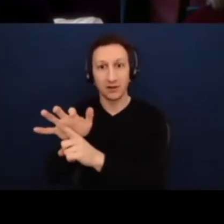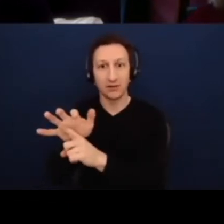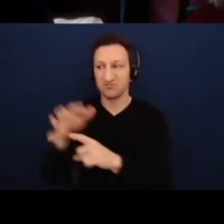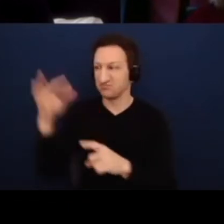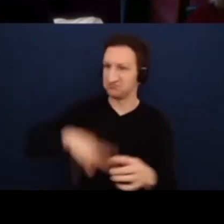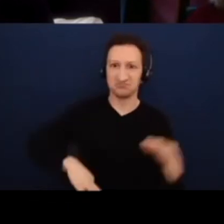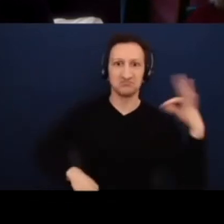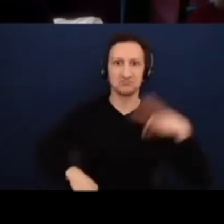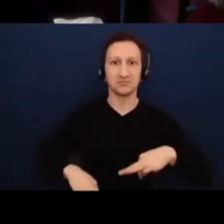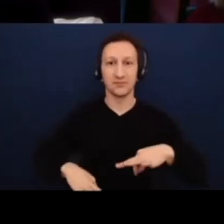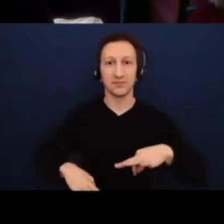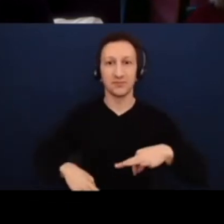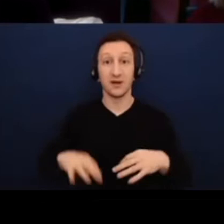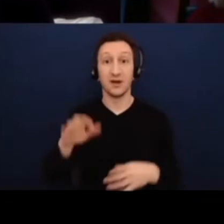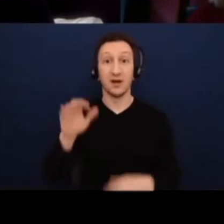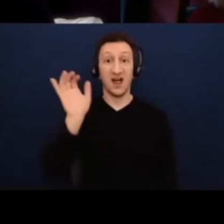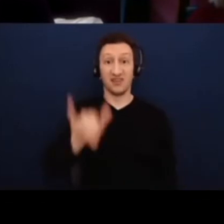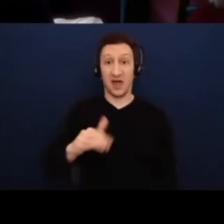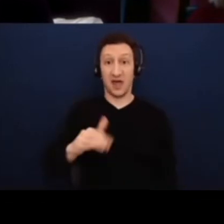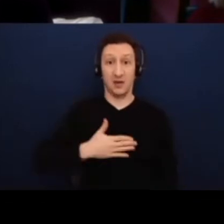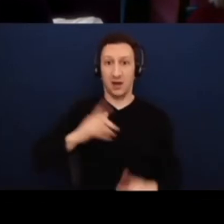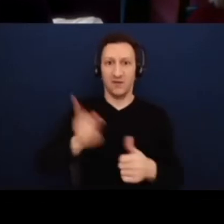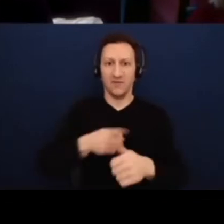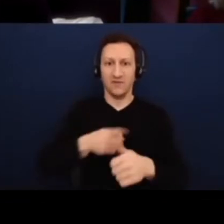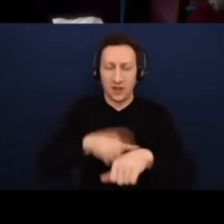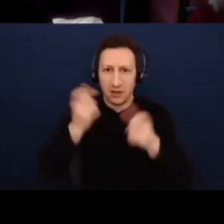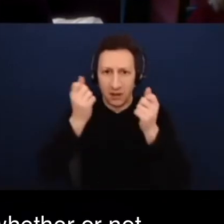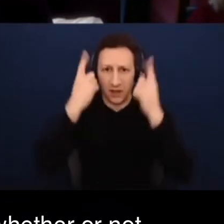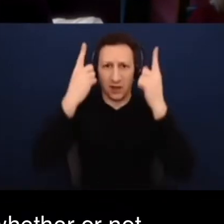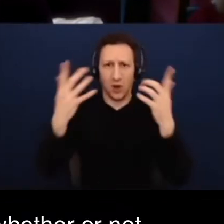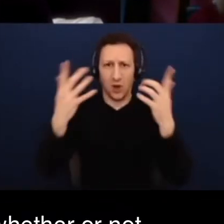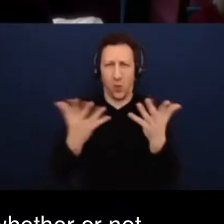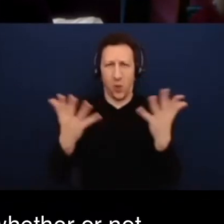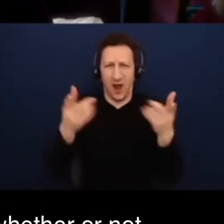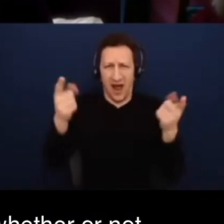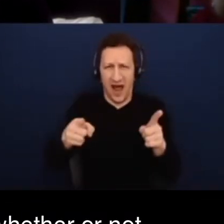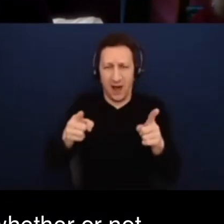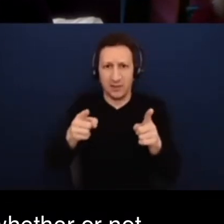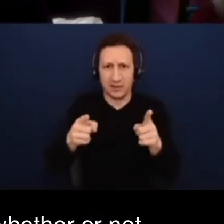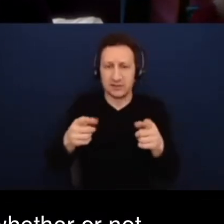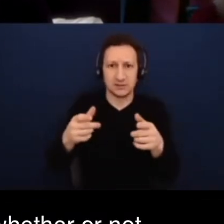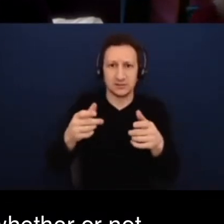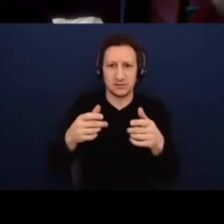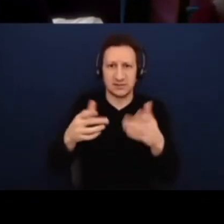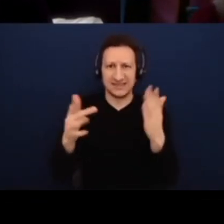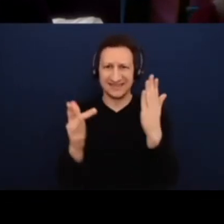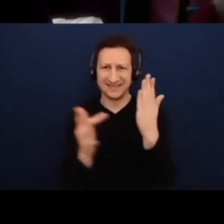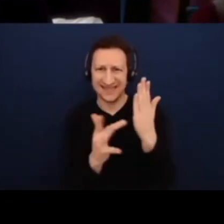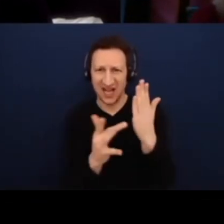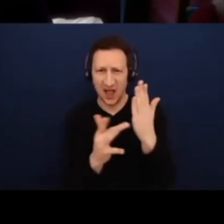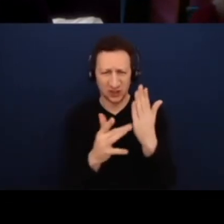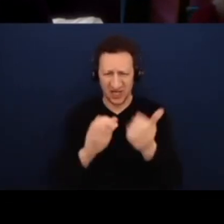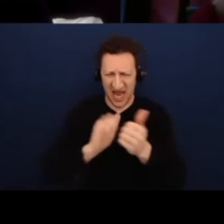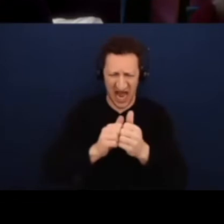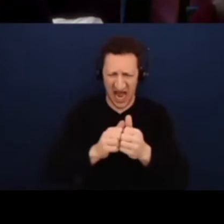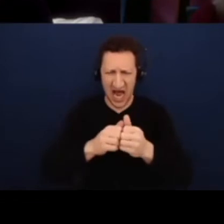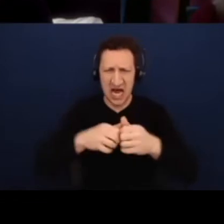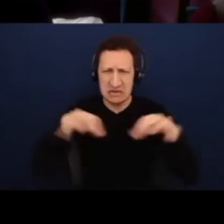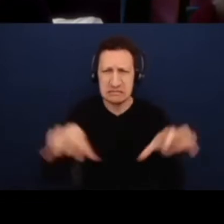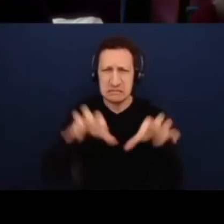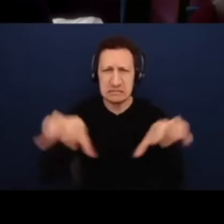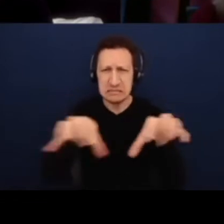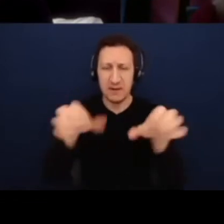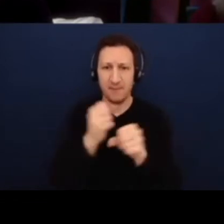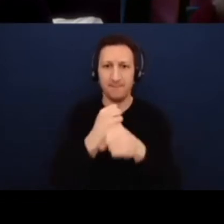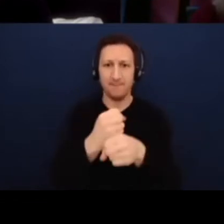understanding the technical post-production side of this and recognizing whether or not it would actually be feasible for us as a company to move forward